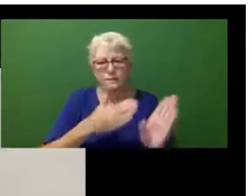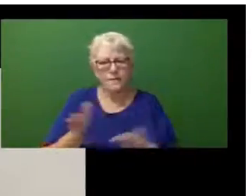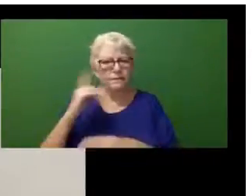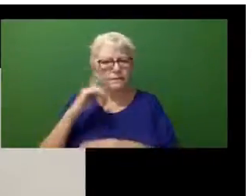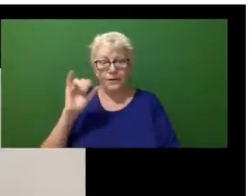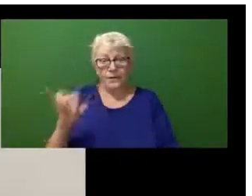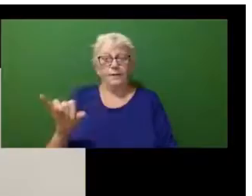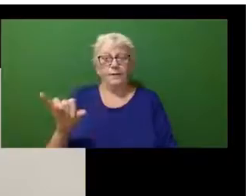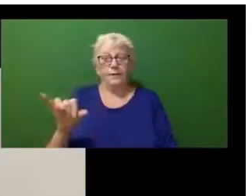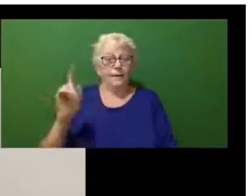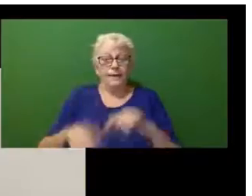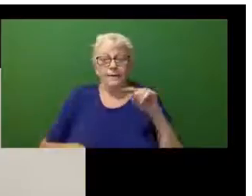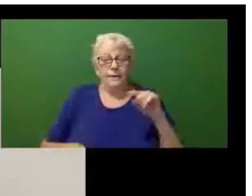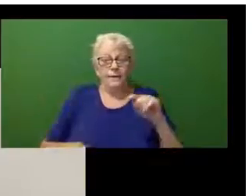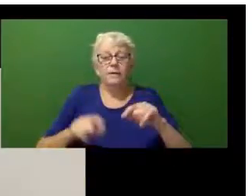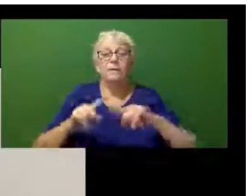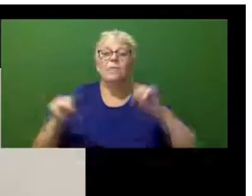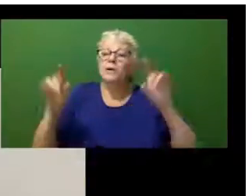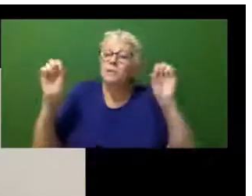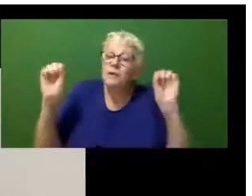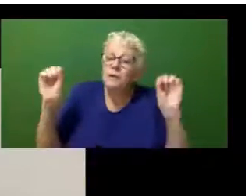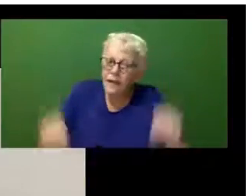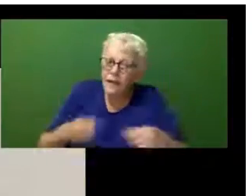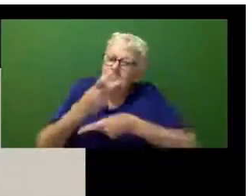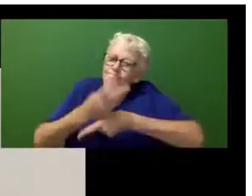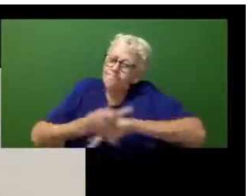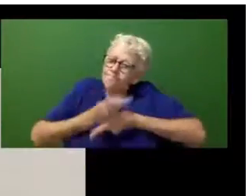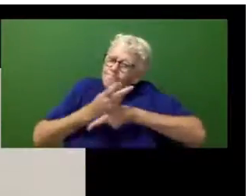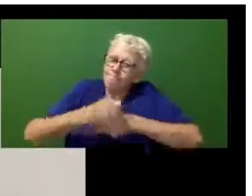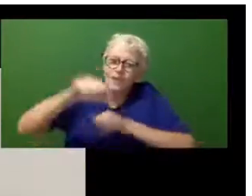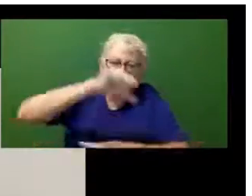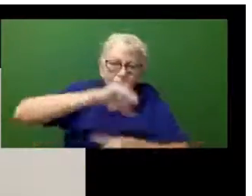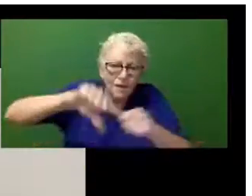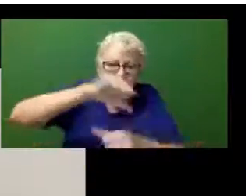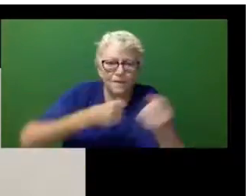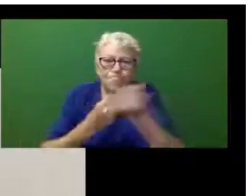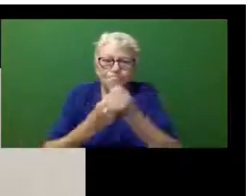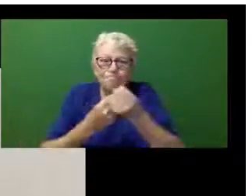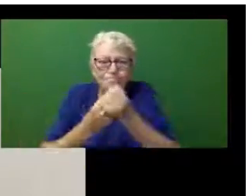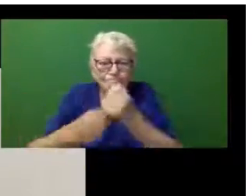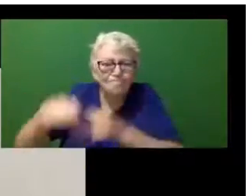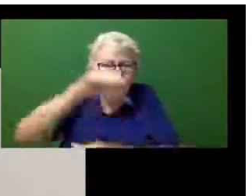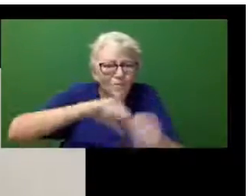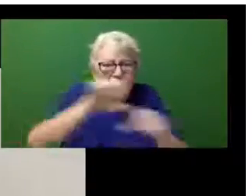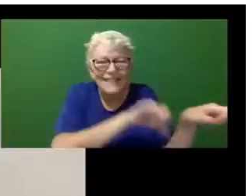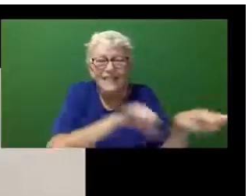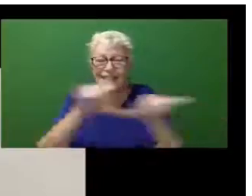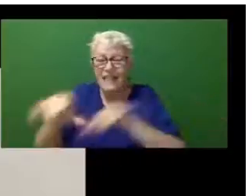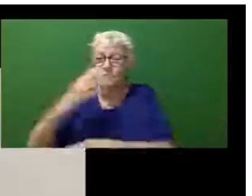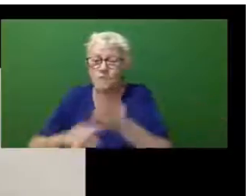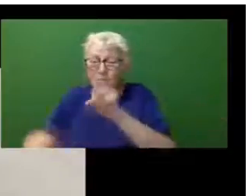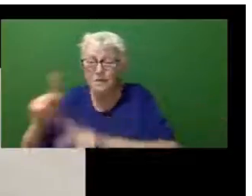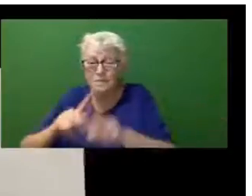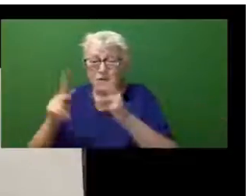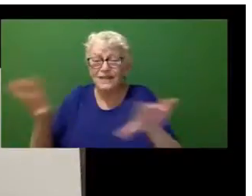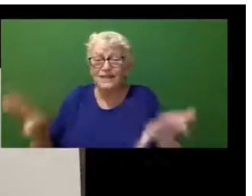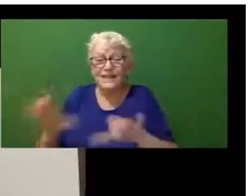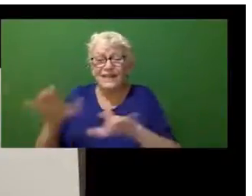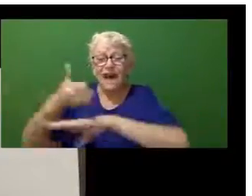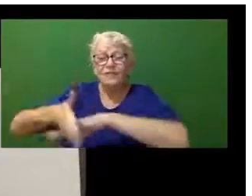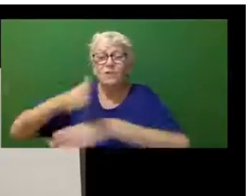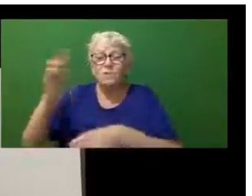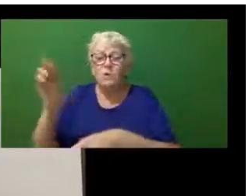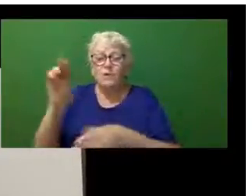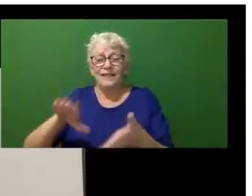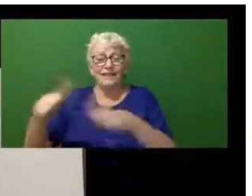plans for things like this. But what we can do is we can take care of ourselves. We can support each other like the Israelites did after